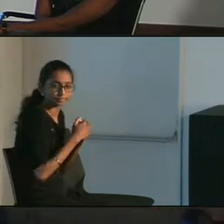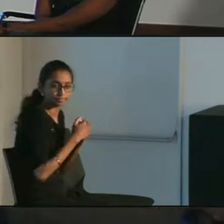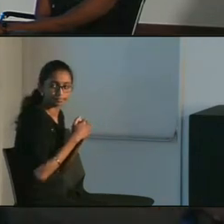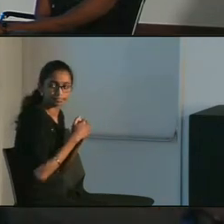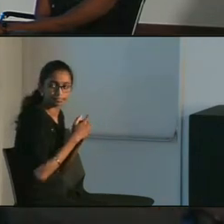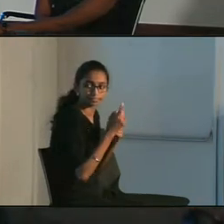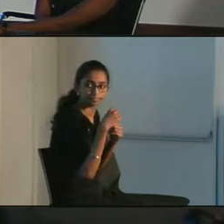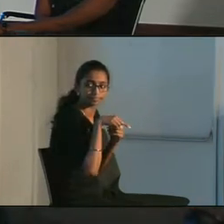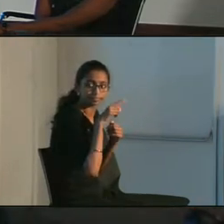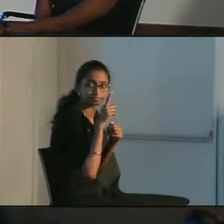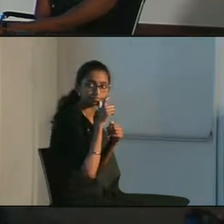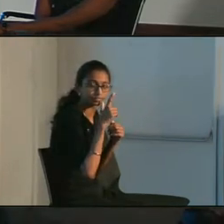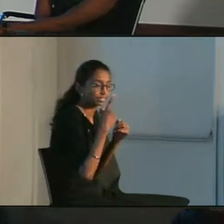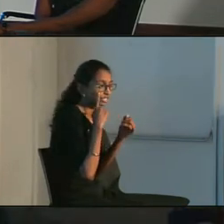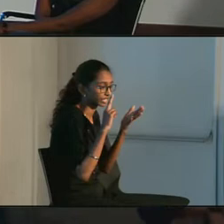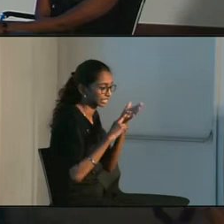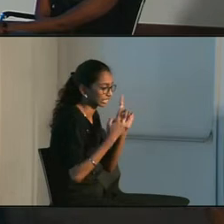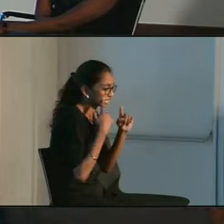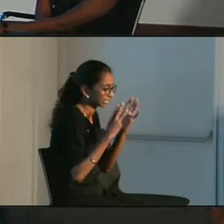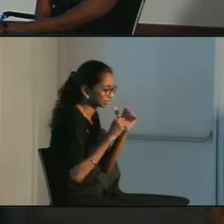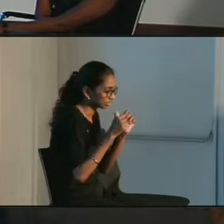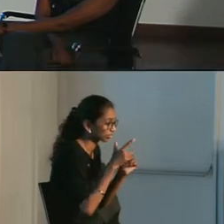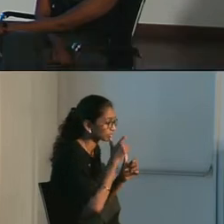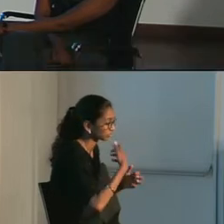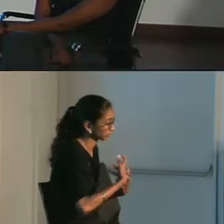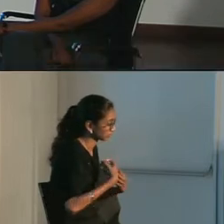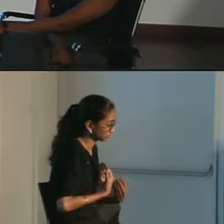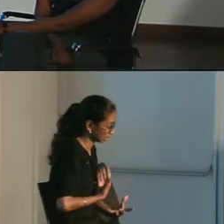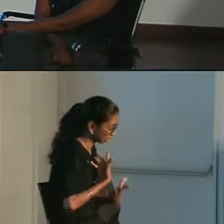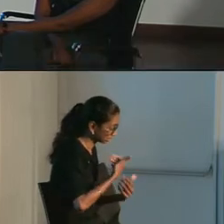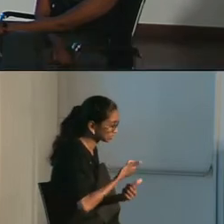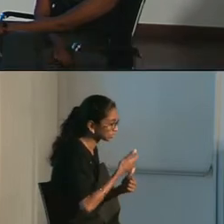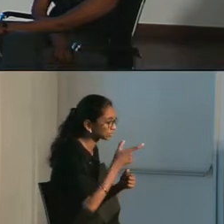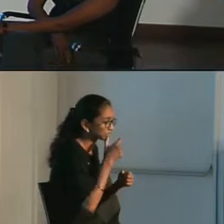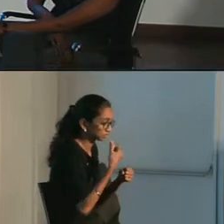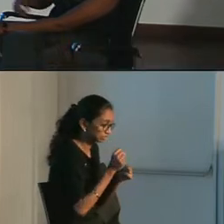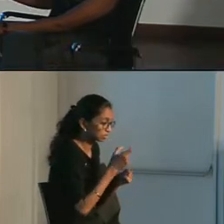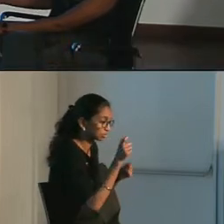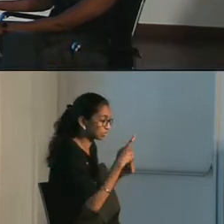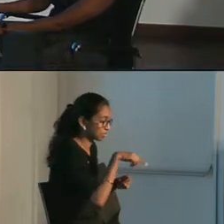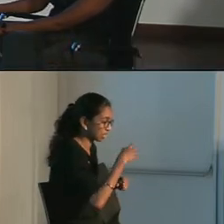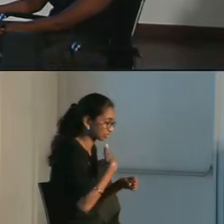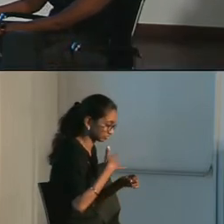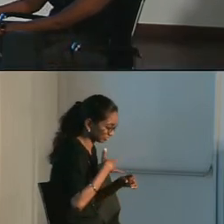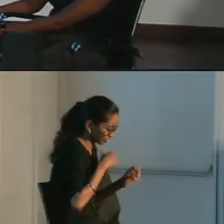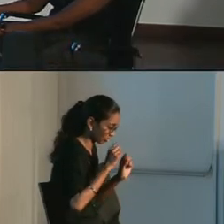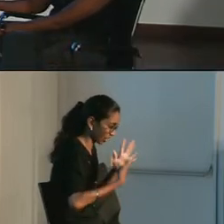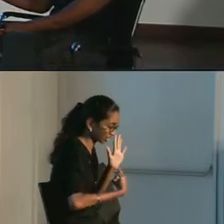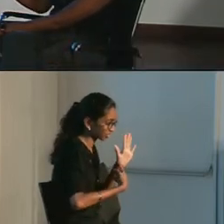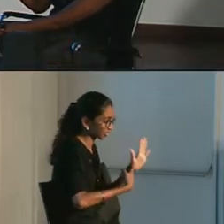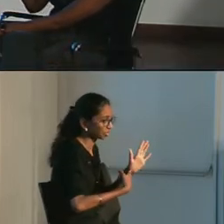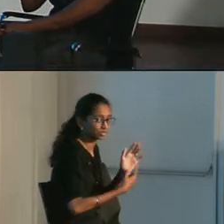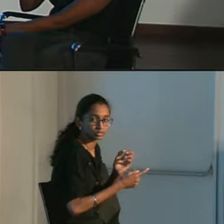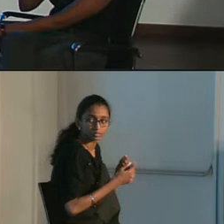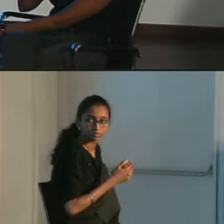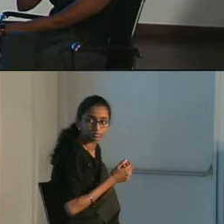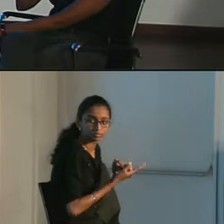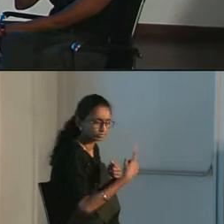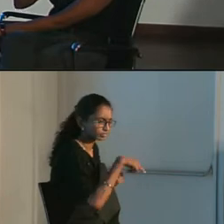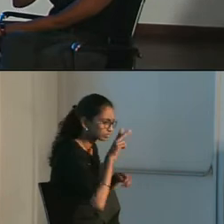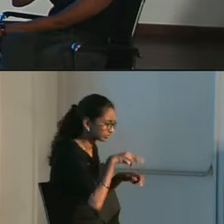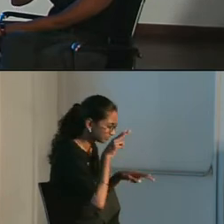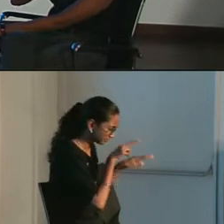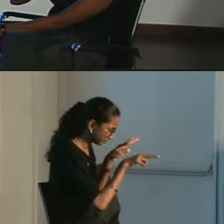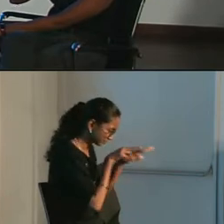who is intimidated, who is joyous, who is creative, who is expressive. So I think if we can look at all of